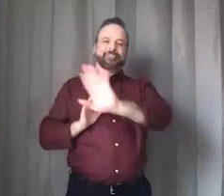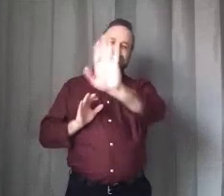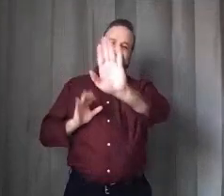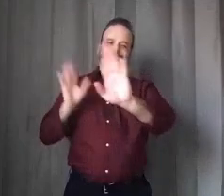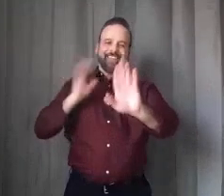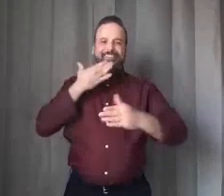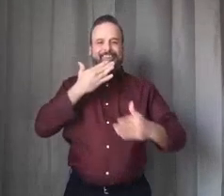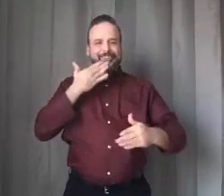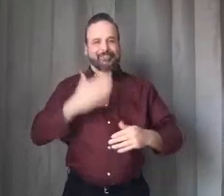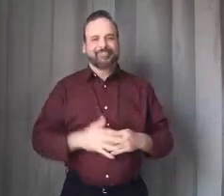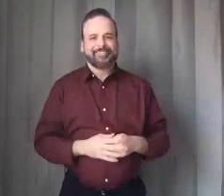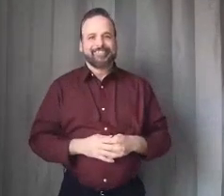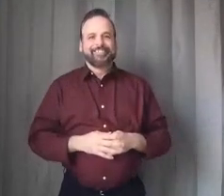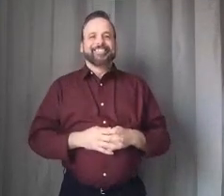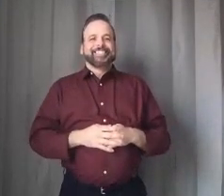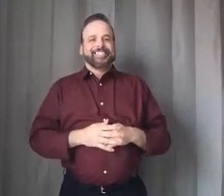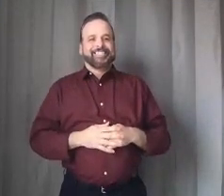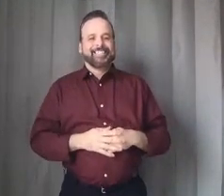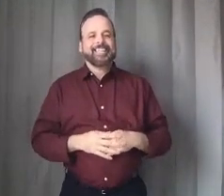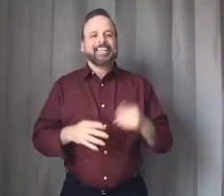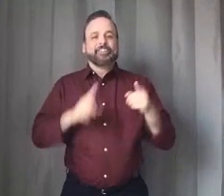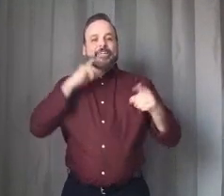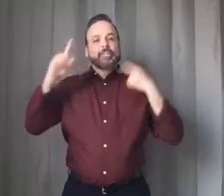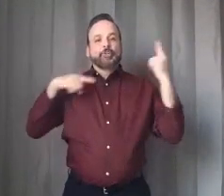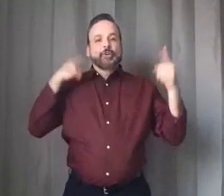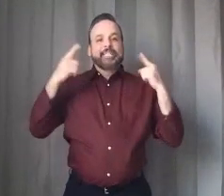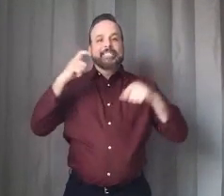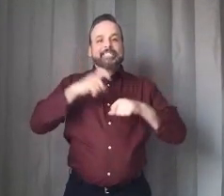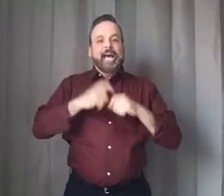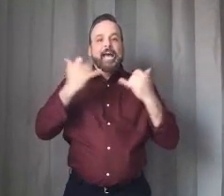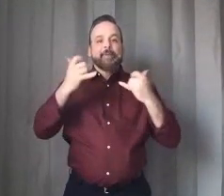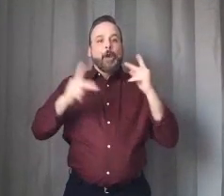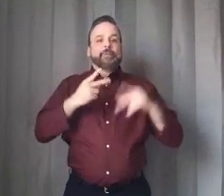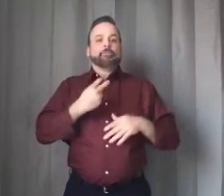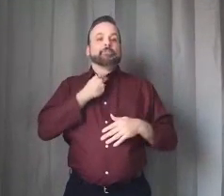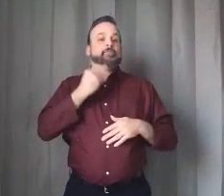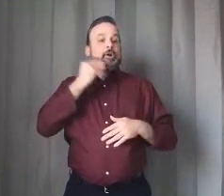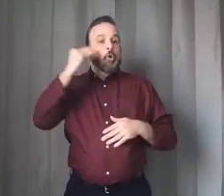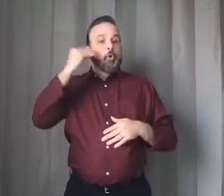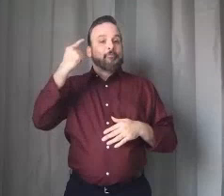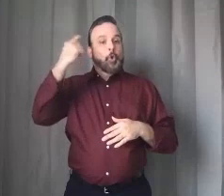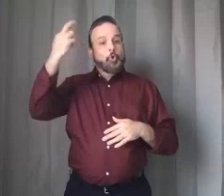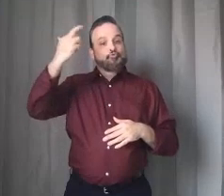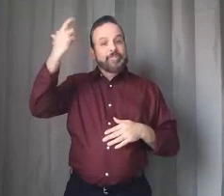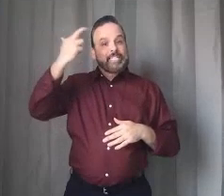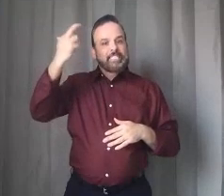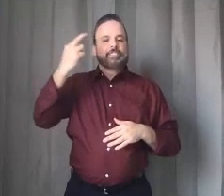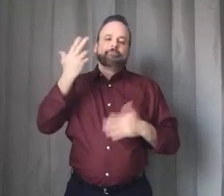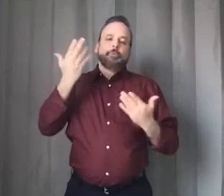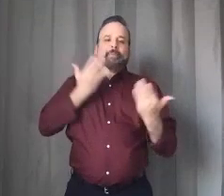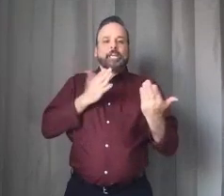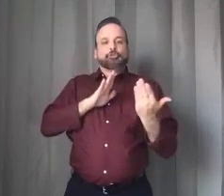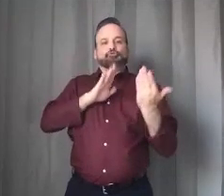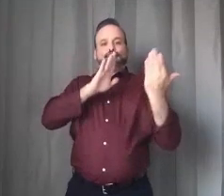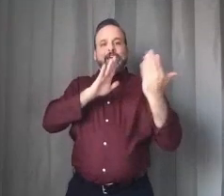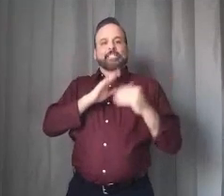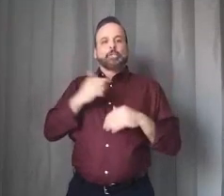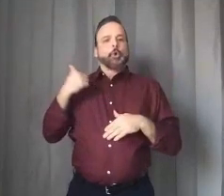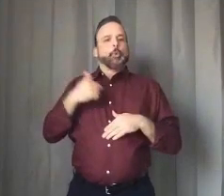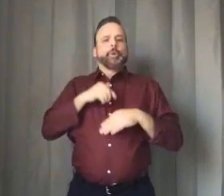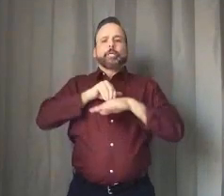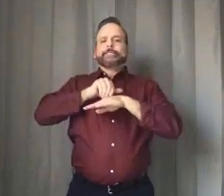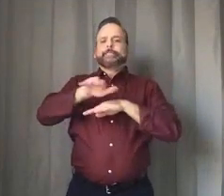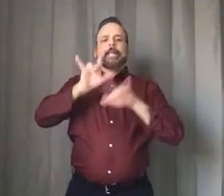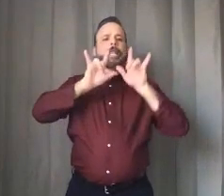Thank you, Brian. It was so a crazy time right now, and everyone's at home for a reason. So I think we should just address that. Yes. We're sending love